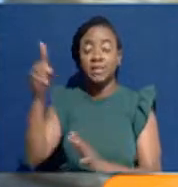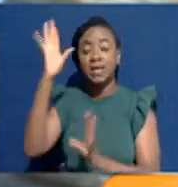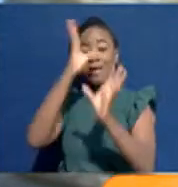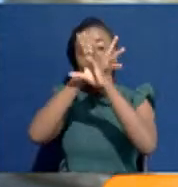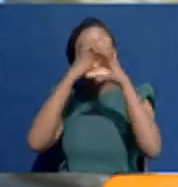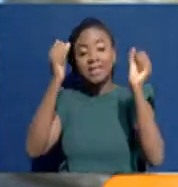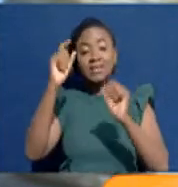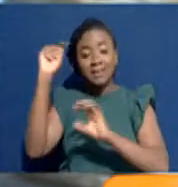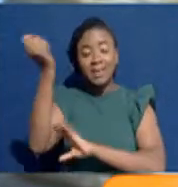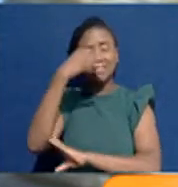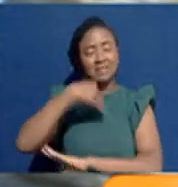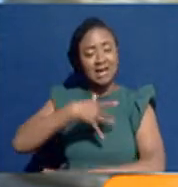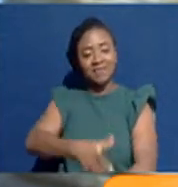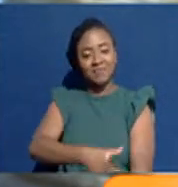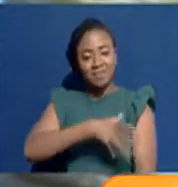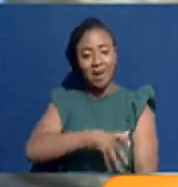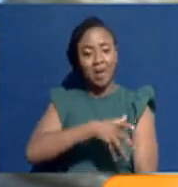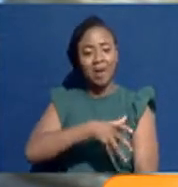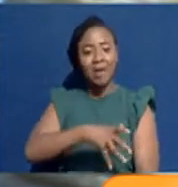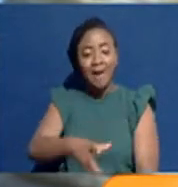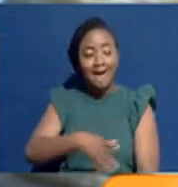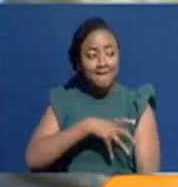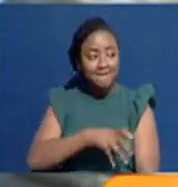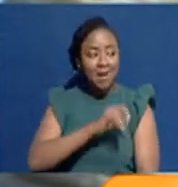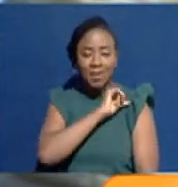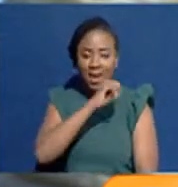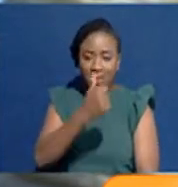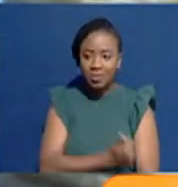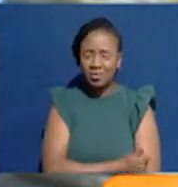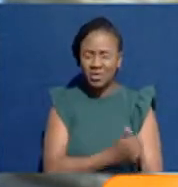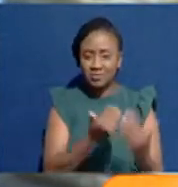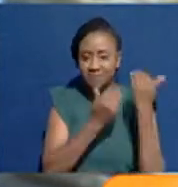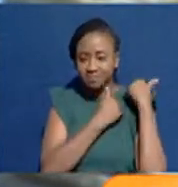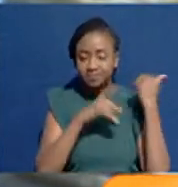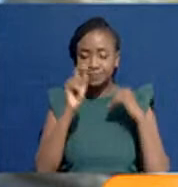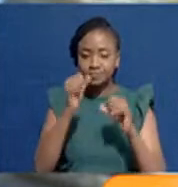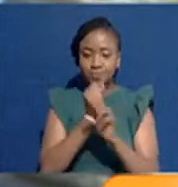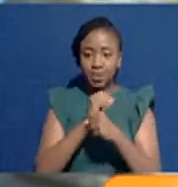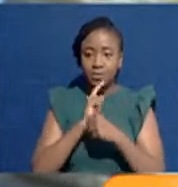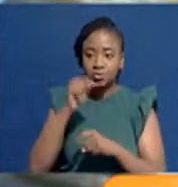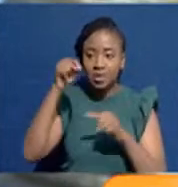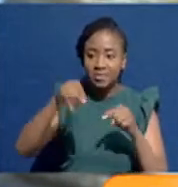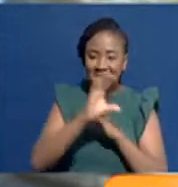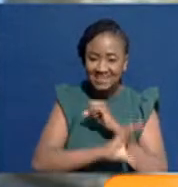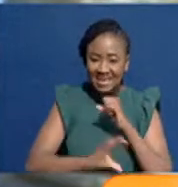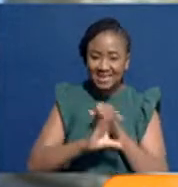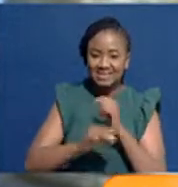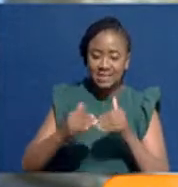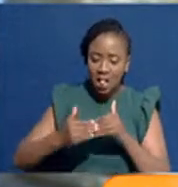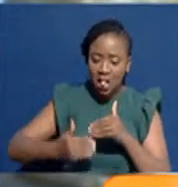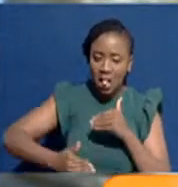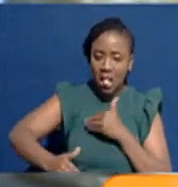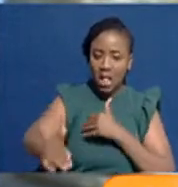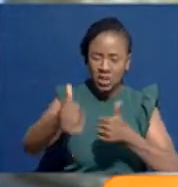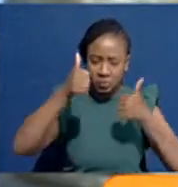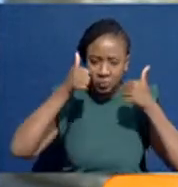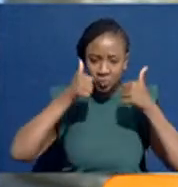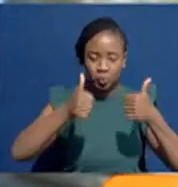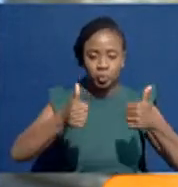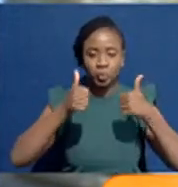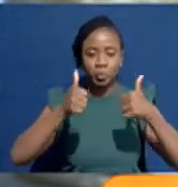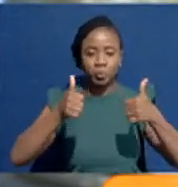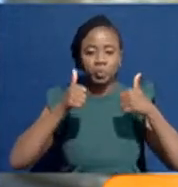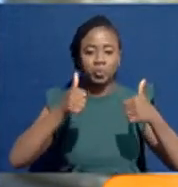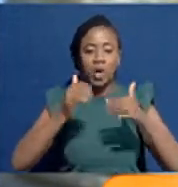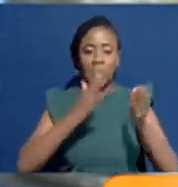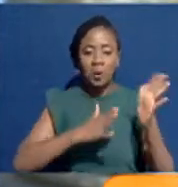power. He's got the authority and an obligation to make sure that this country is in the right trajectory and prepares the future